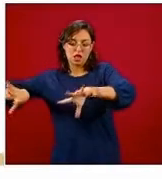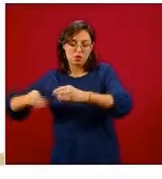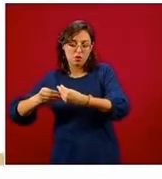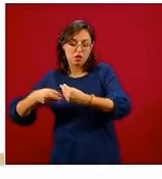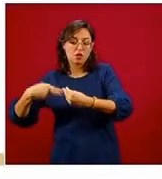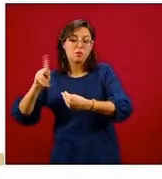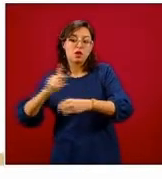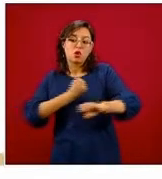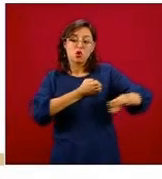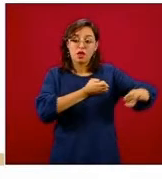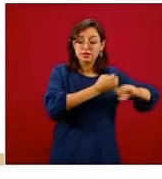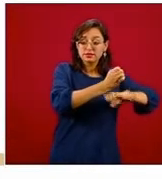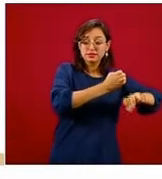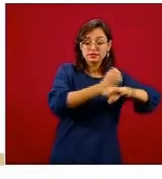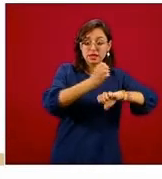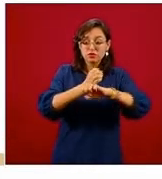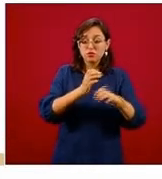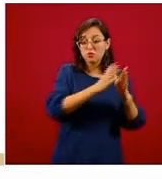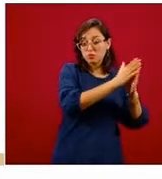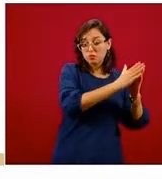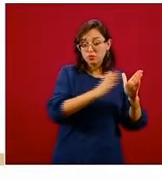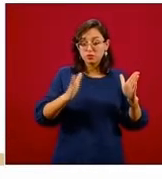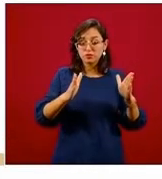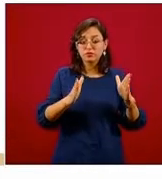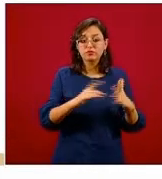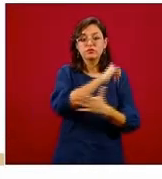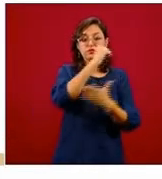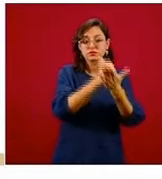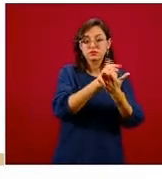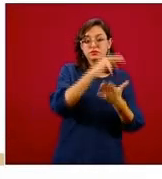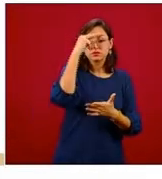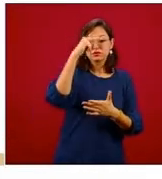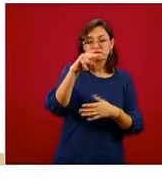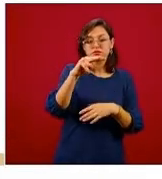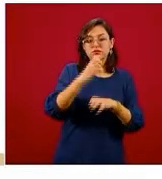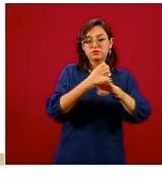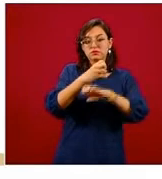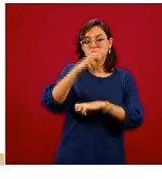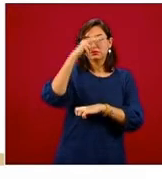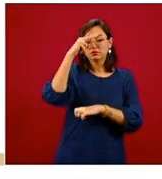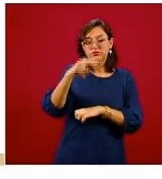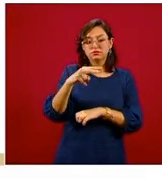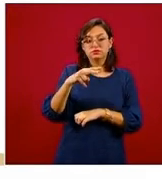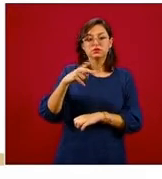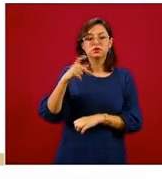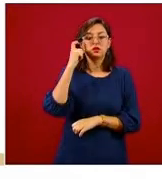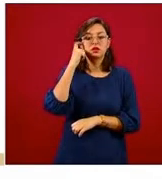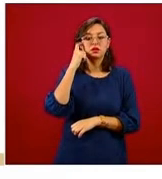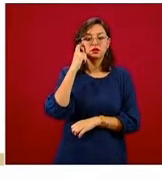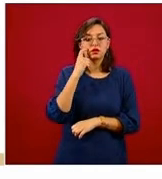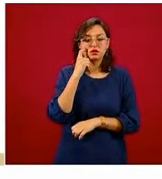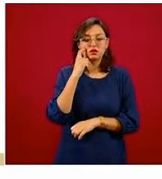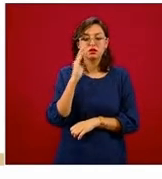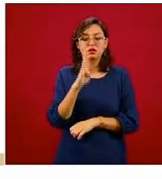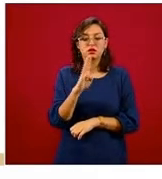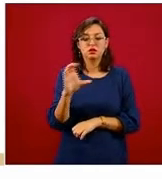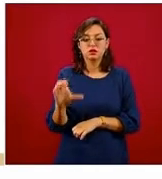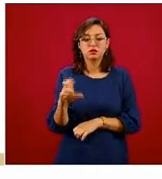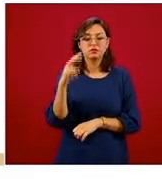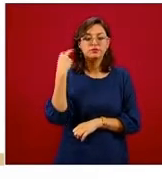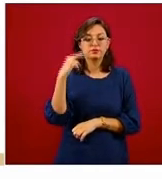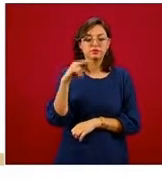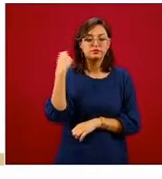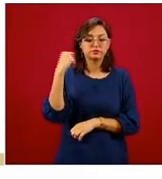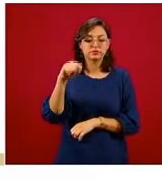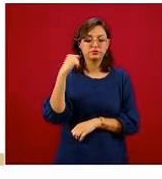is at the end in the national bar aspect, but we can also see the states like Mexico City, the state of